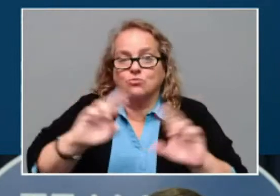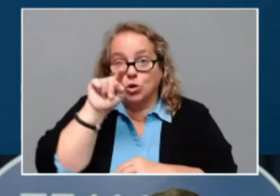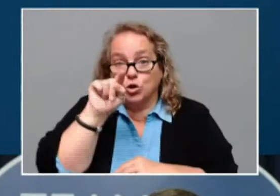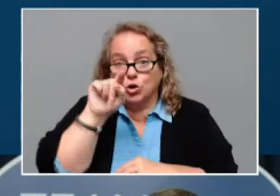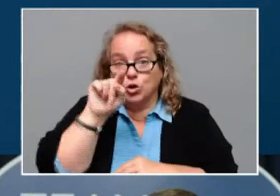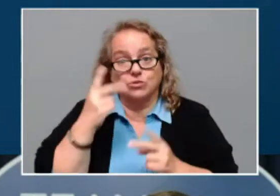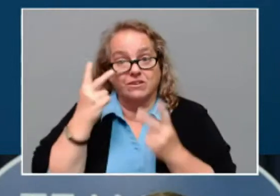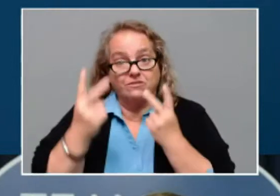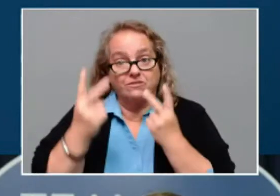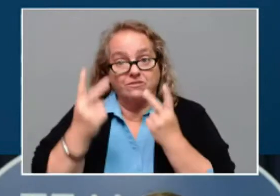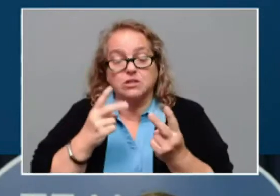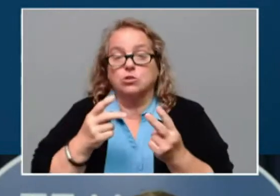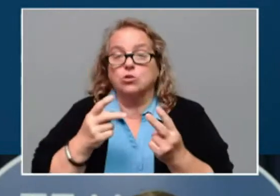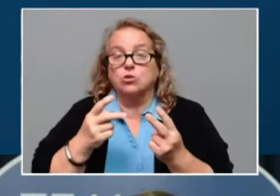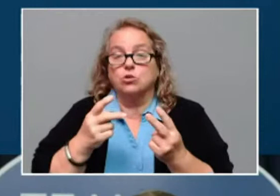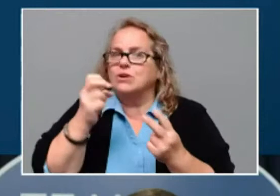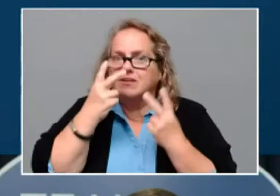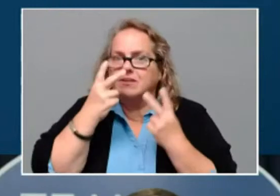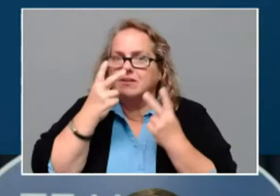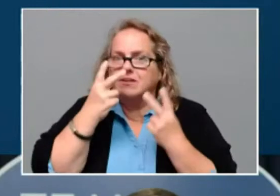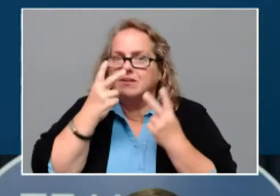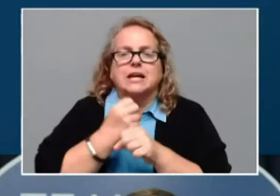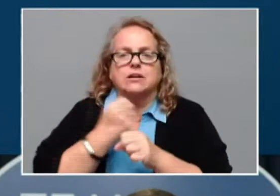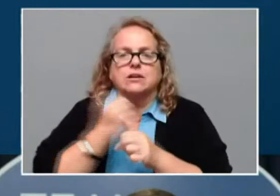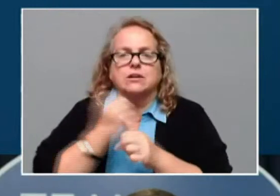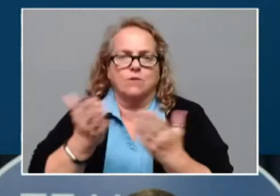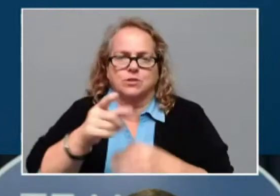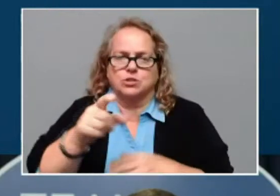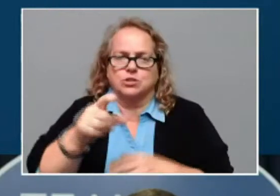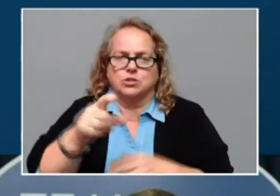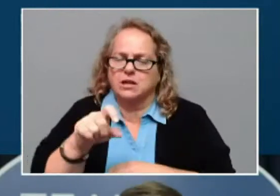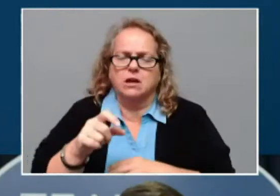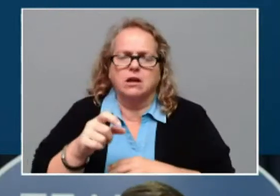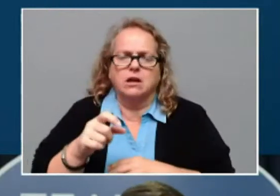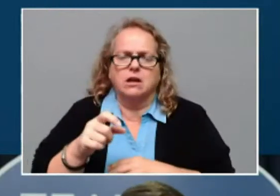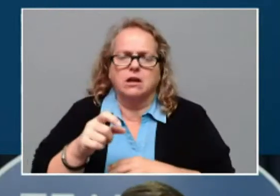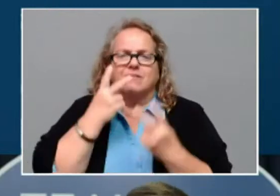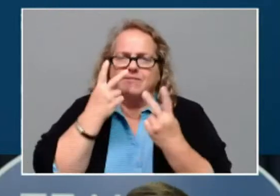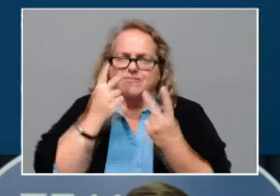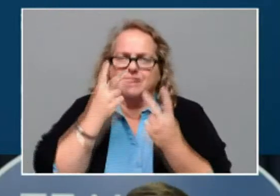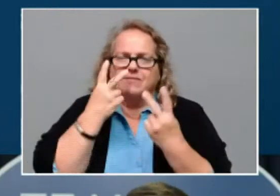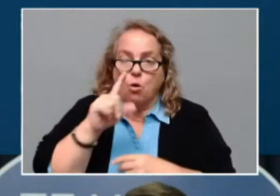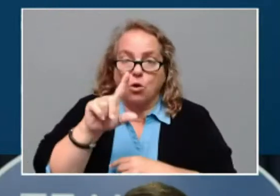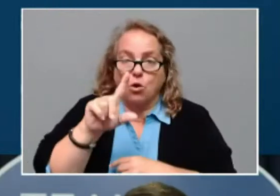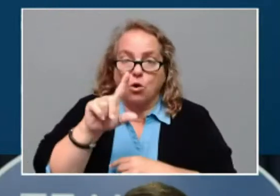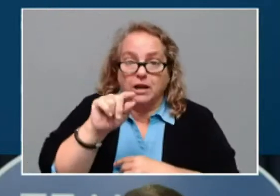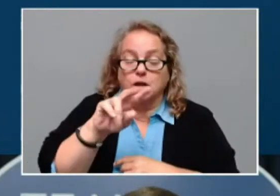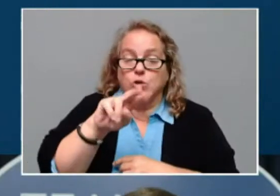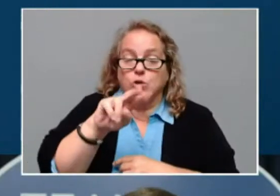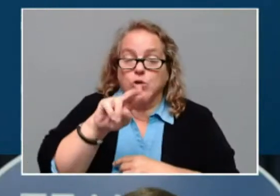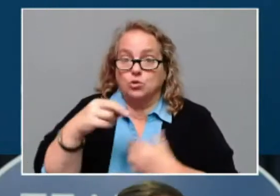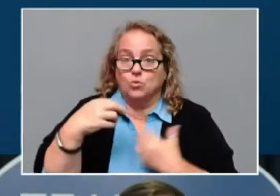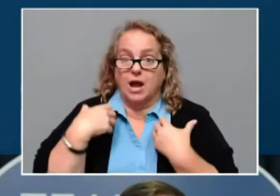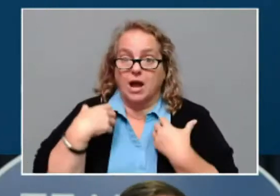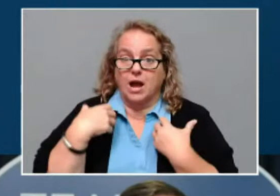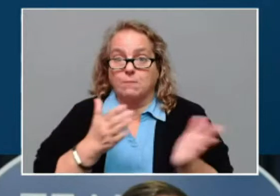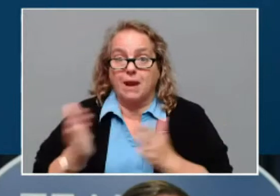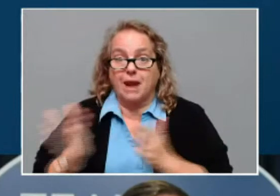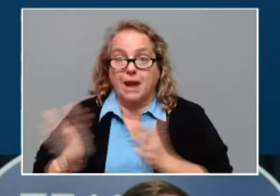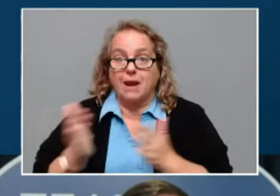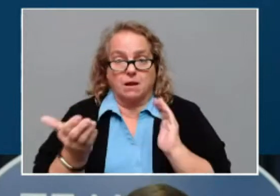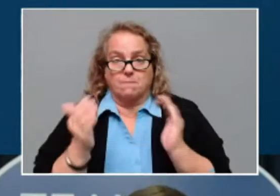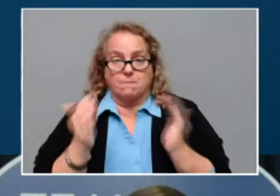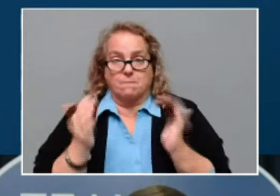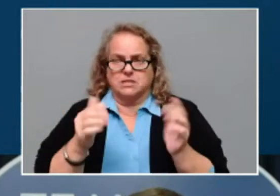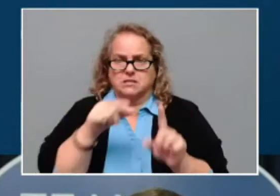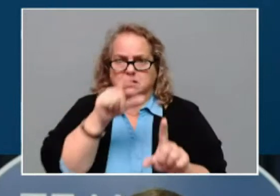need. Be sure to visit the portal for 2022 health plan comparisons and to pick out, if this is your route to